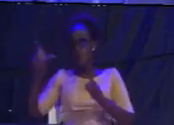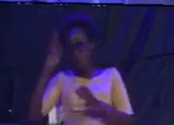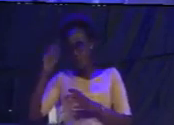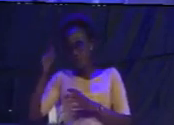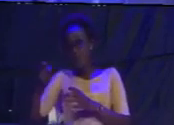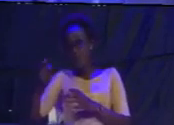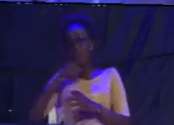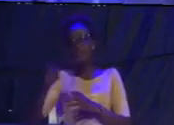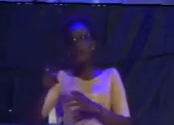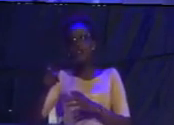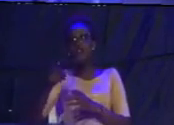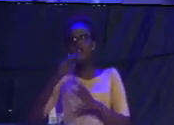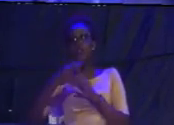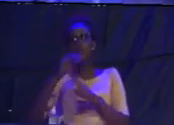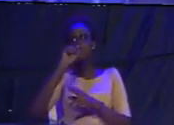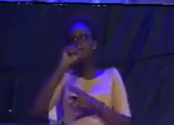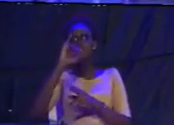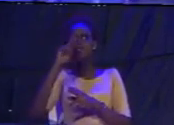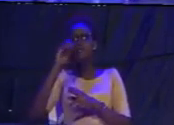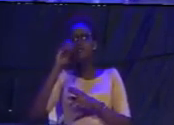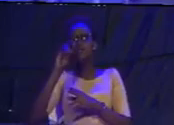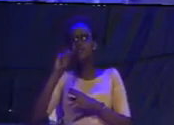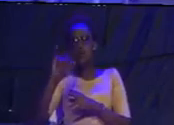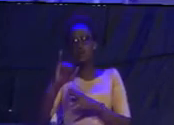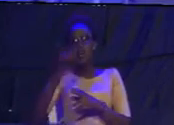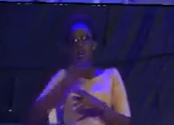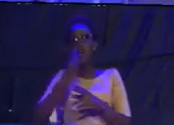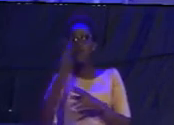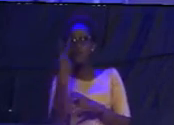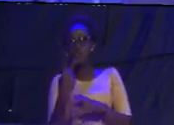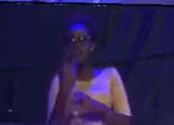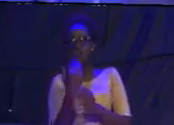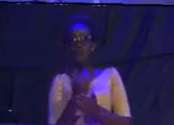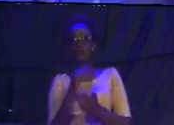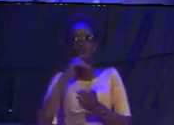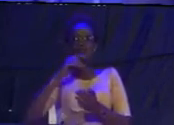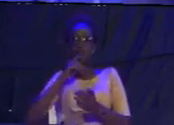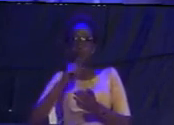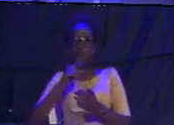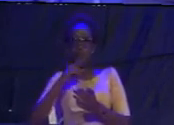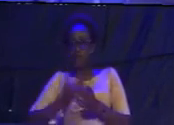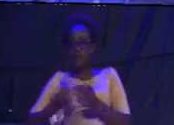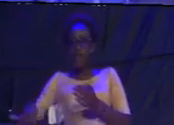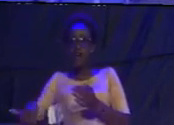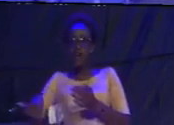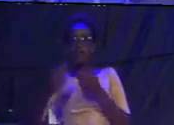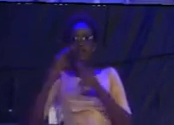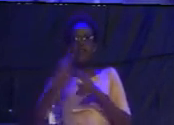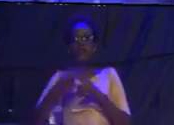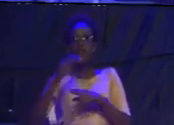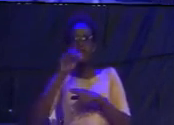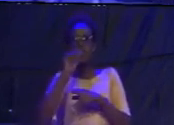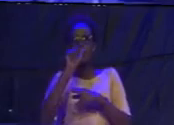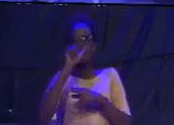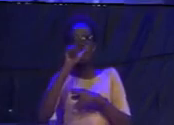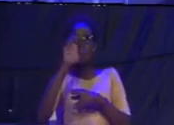taking his cross to crucifixion. Simon had two sons. One was